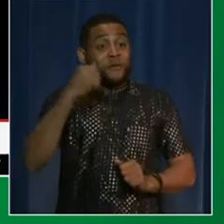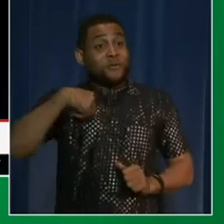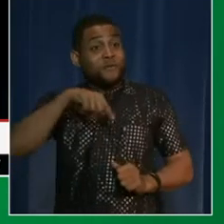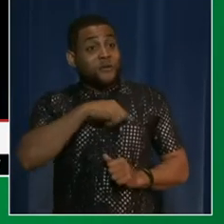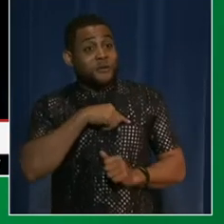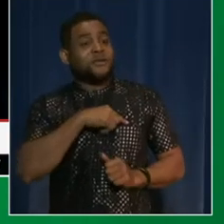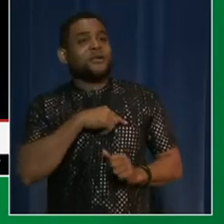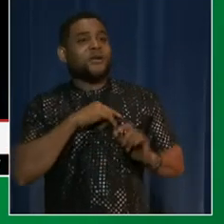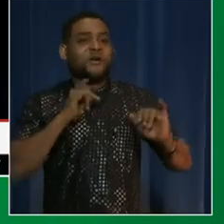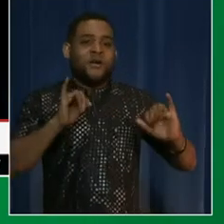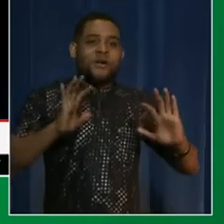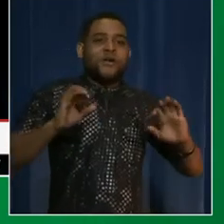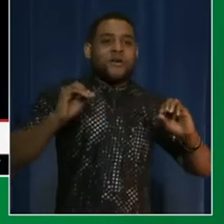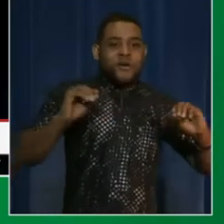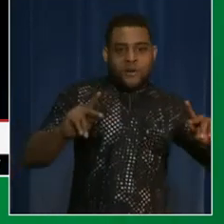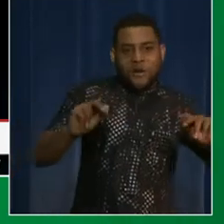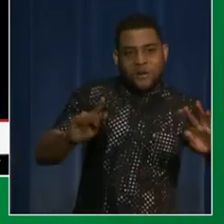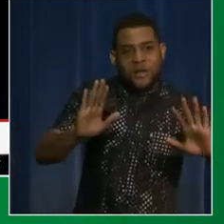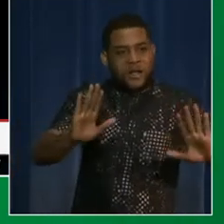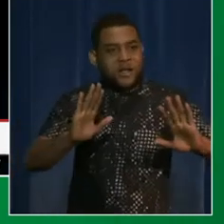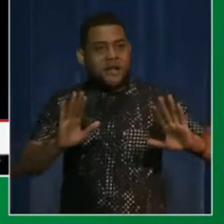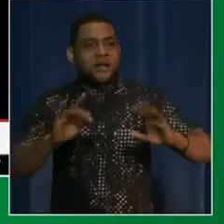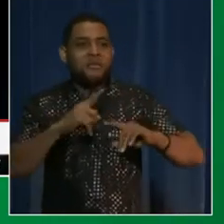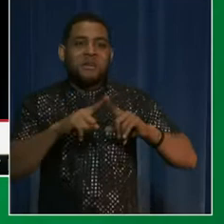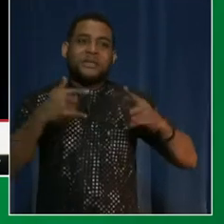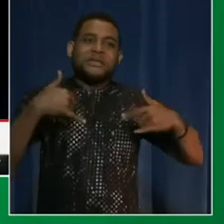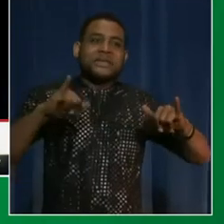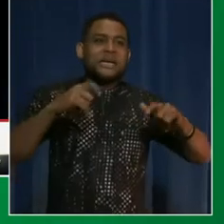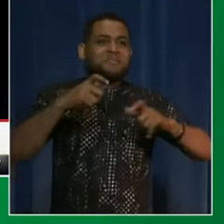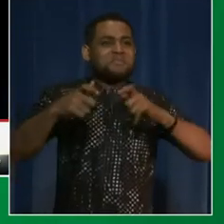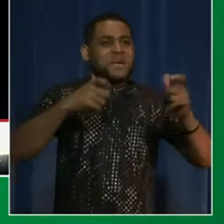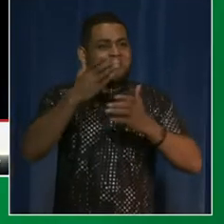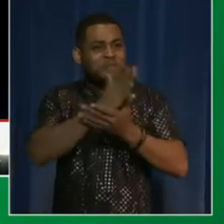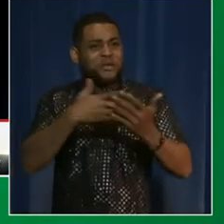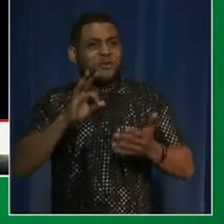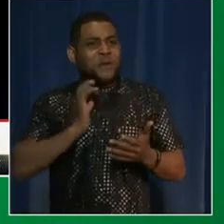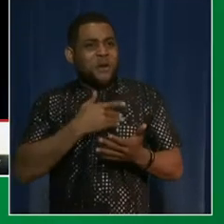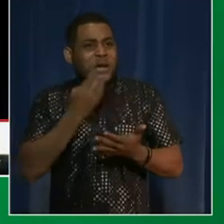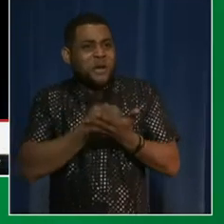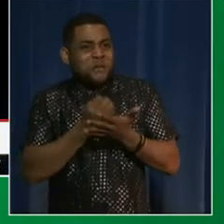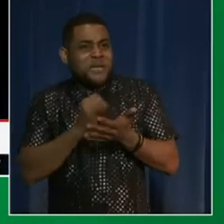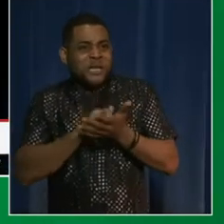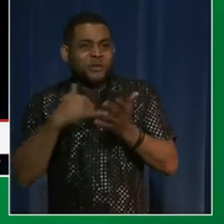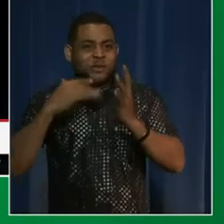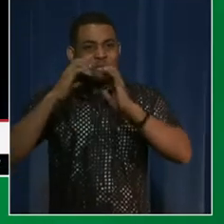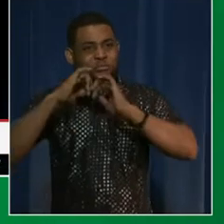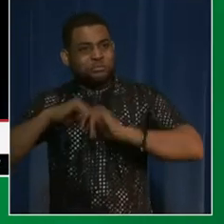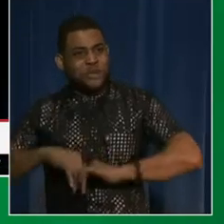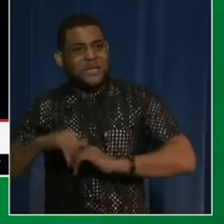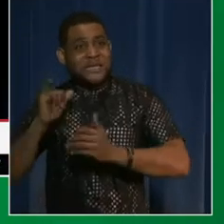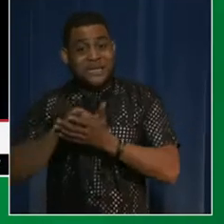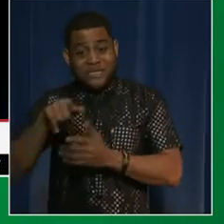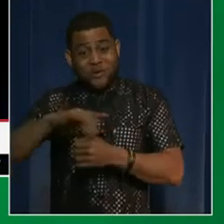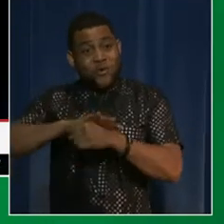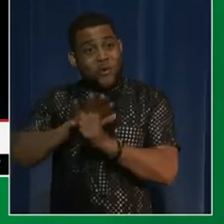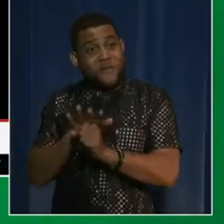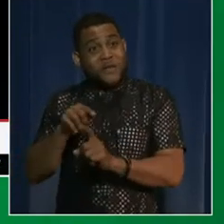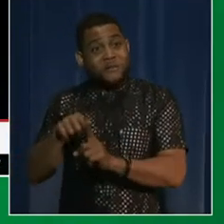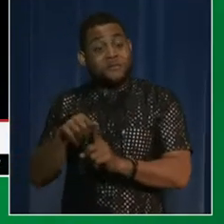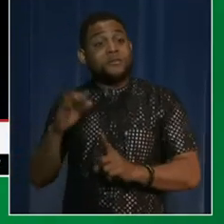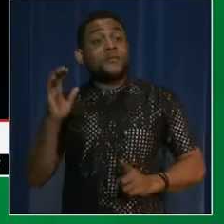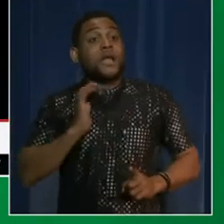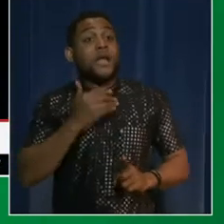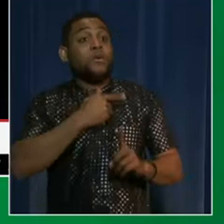But there are big, big pieces of our economy that were leveled by this. And so the work that we have ahead is